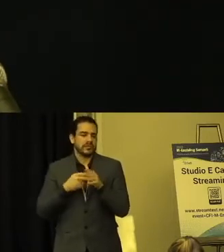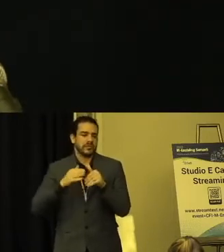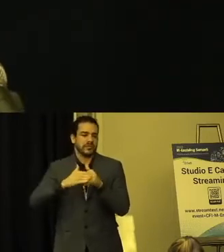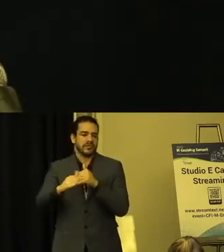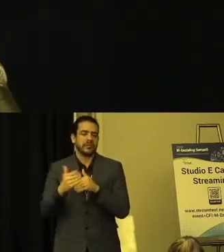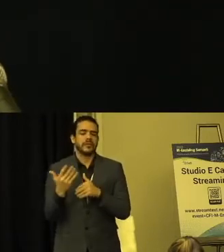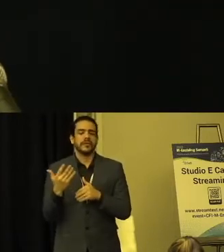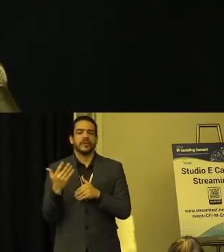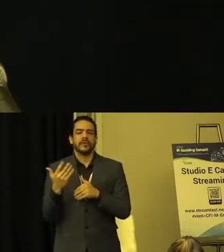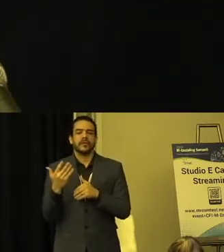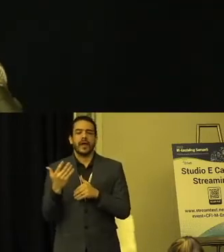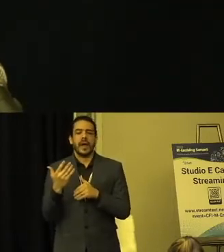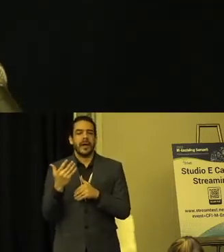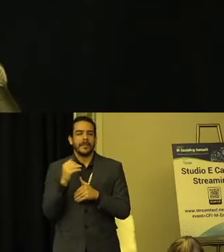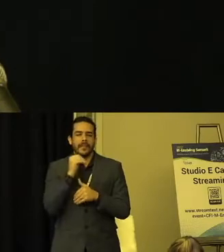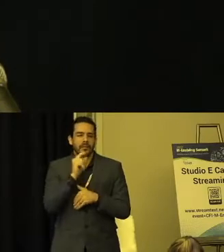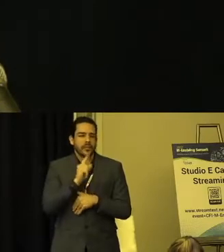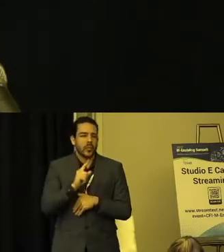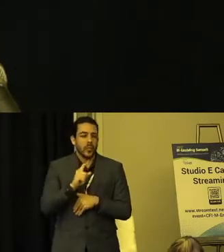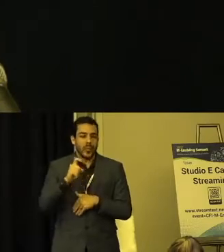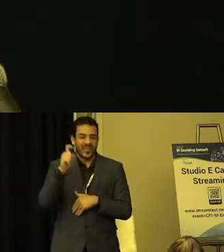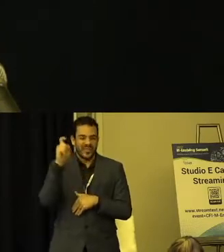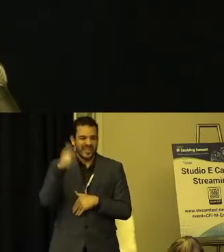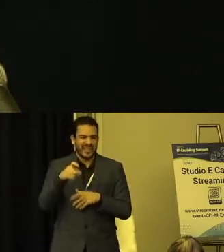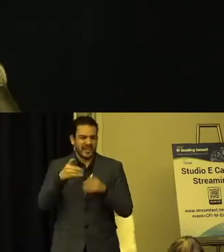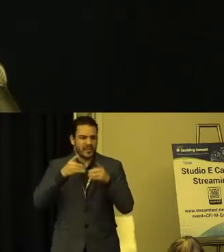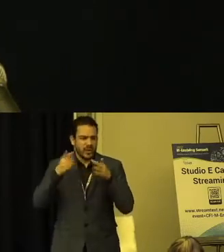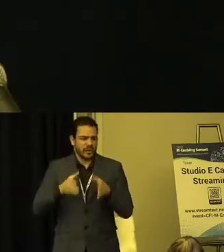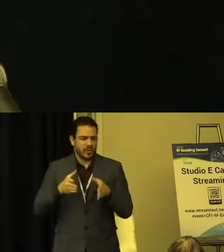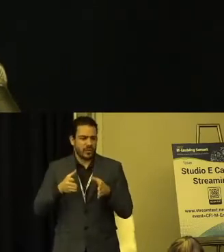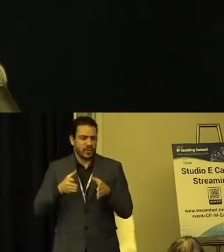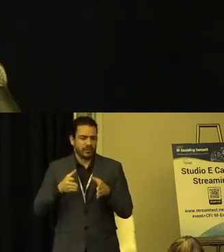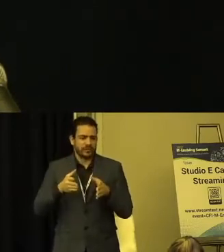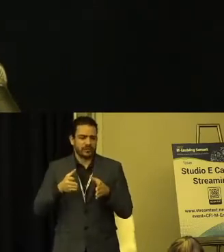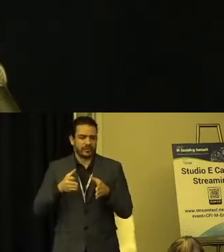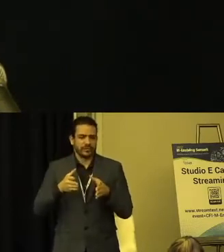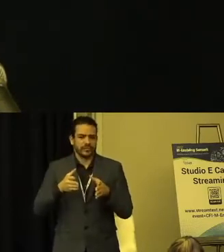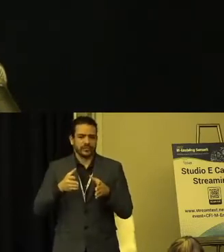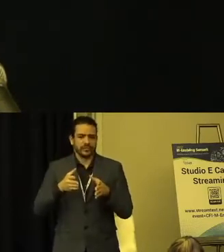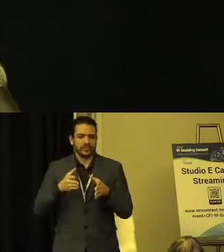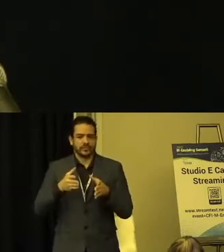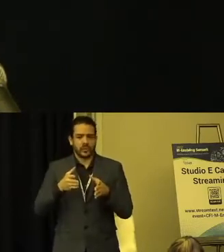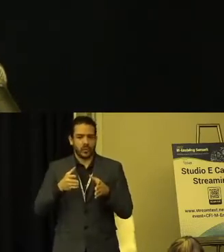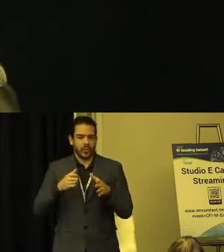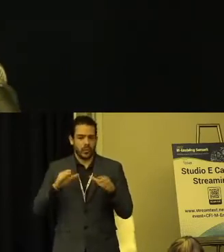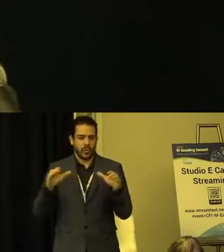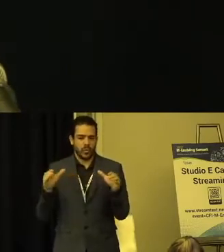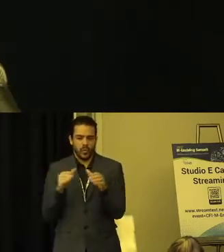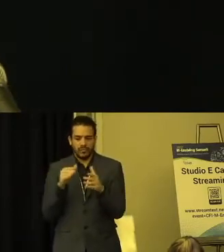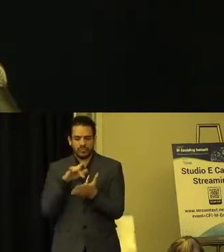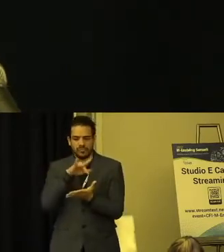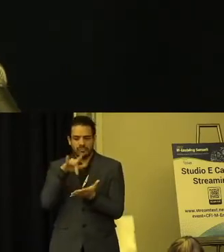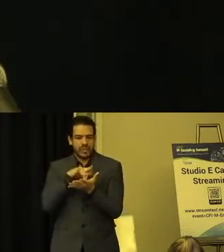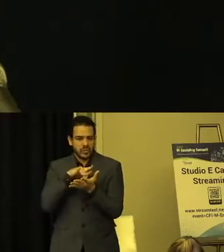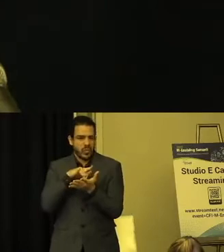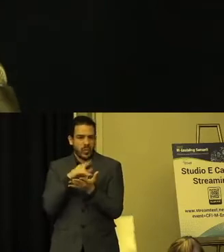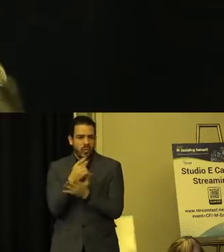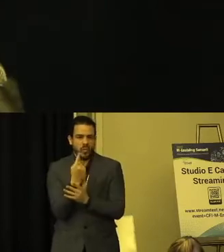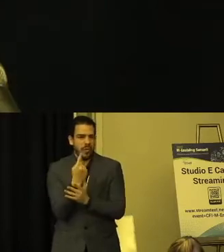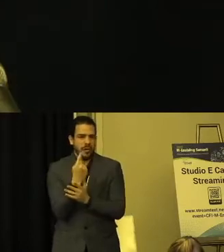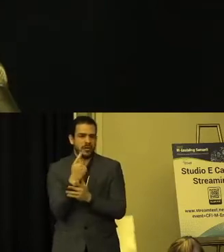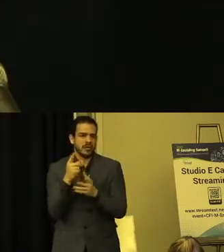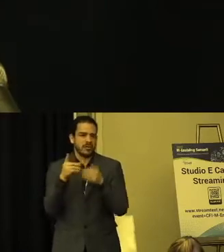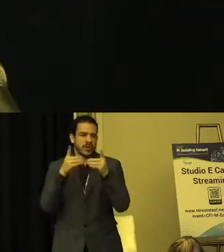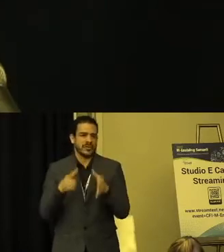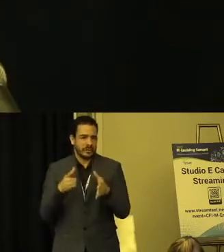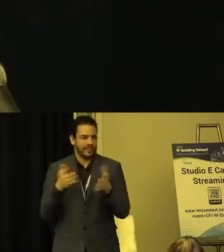I don't know if we need a director, a centralized director. We're thinking